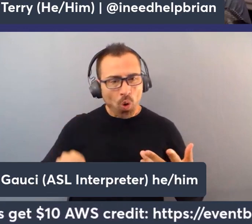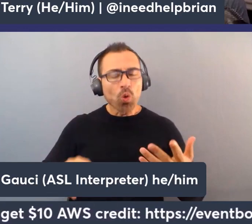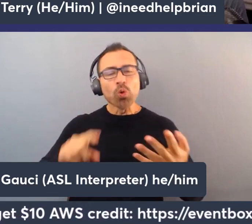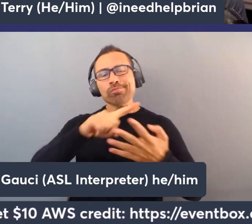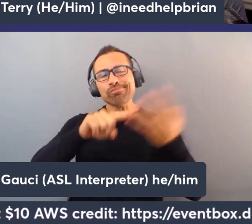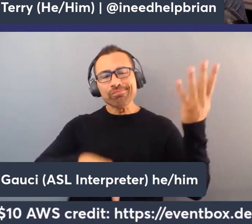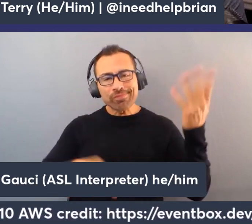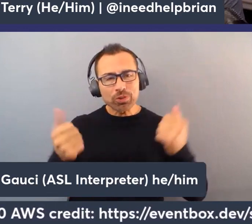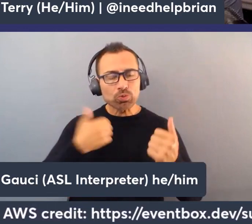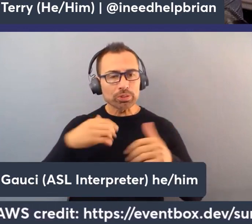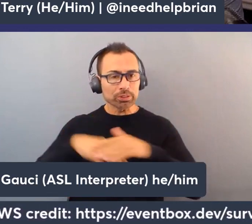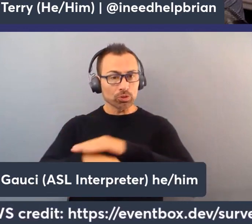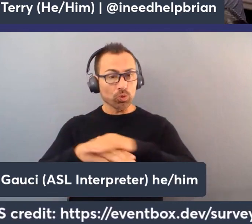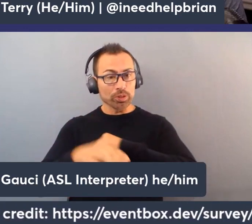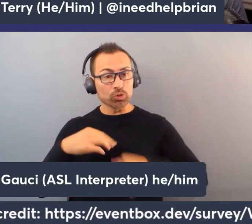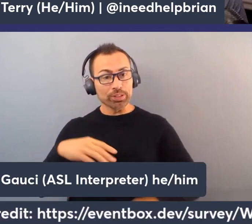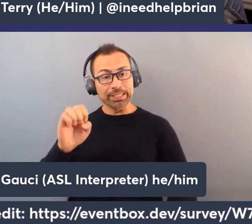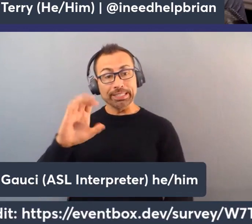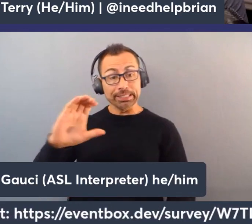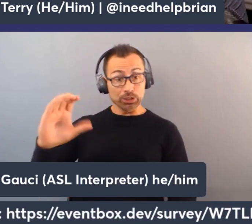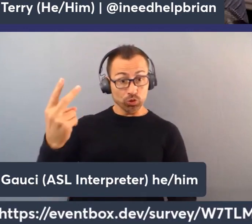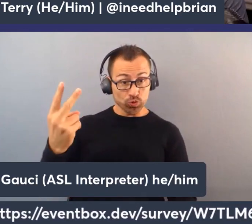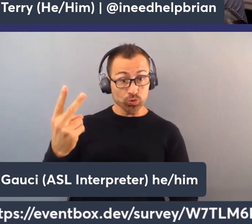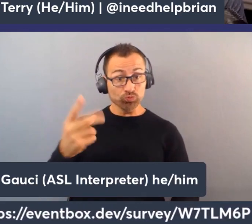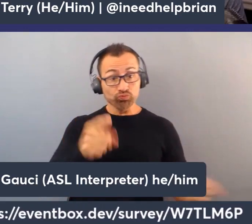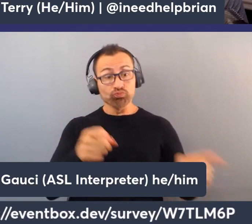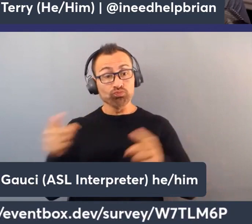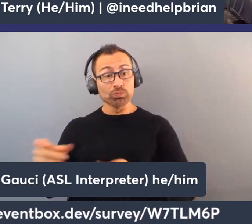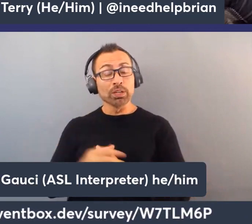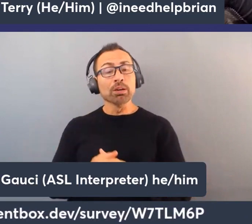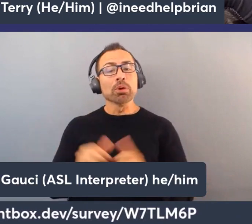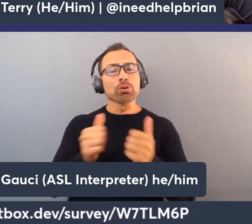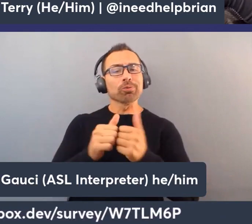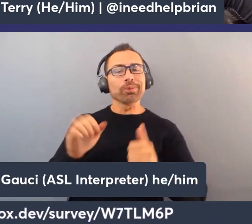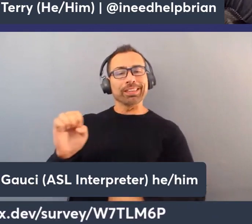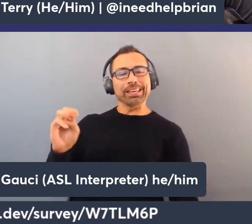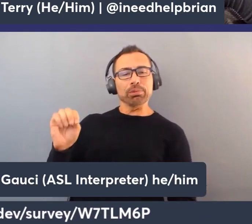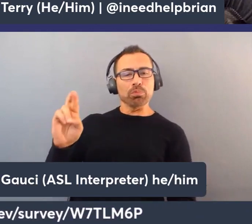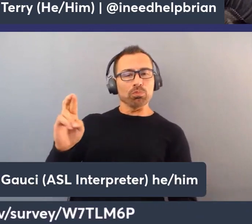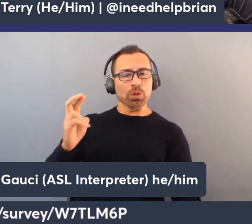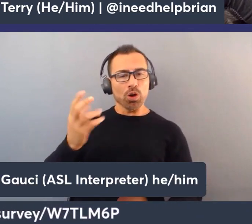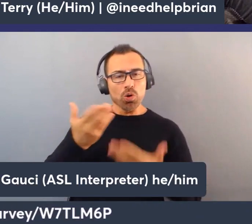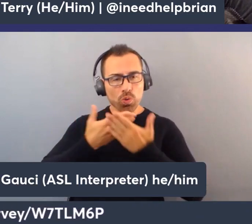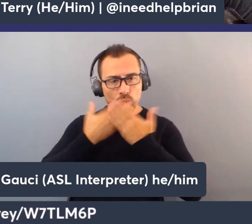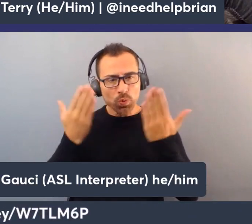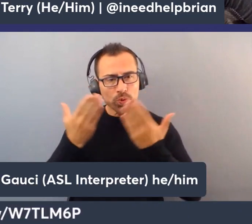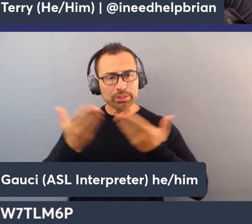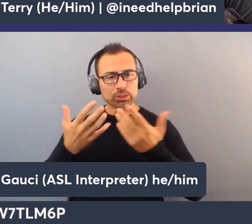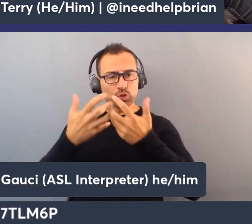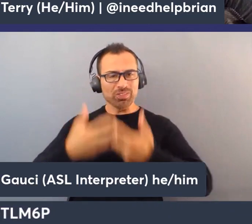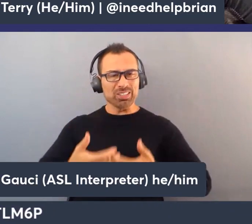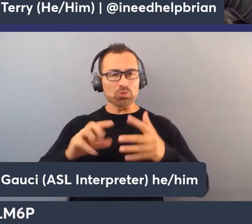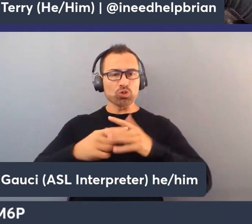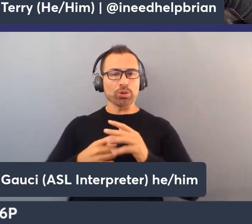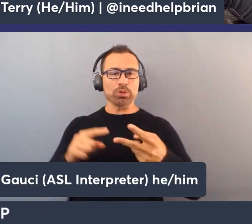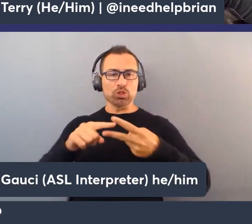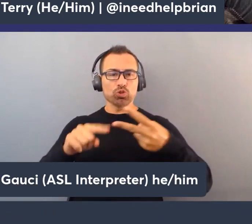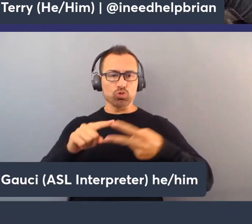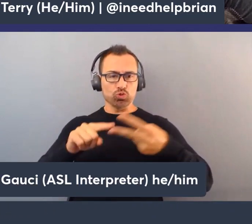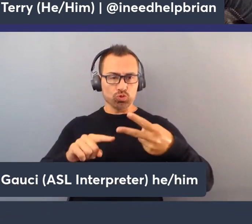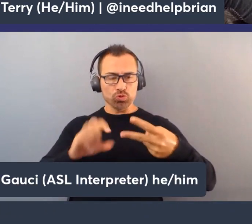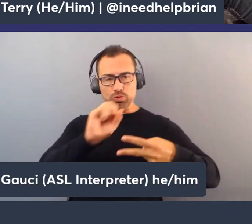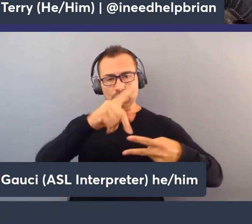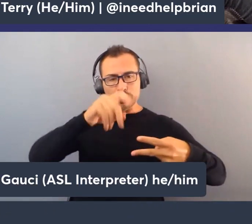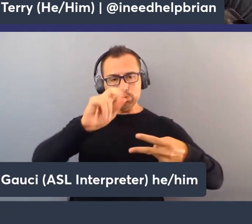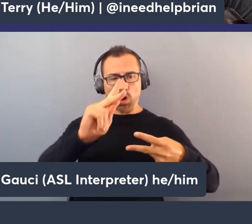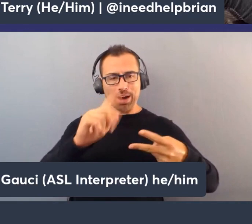the EC2 instances as you like. But yes, with EMR Serverless, we're just starting with Spark and Hive, as those are some of the more popular frameworks that folks